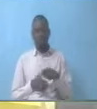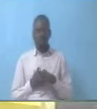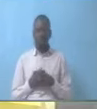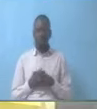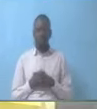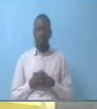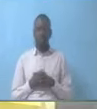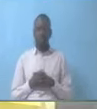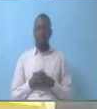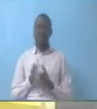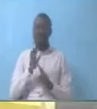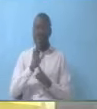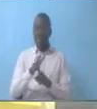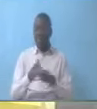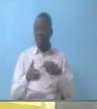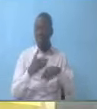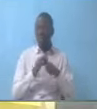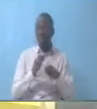Ordinarily.